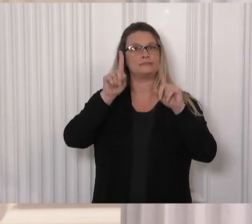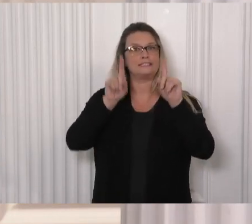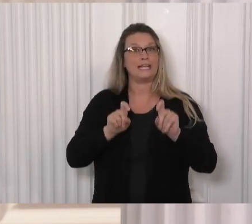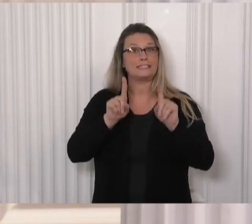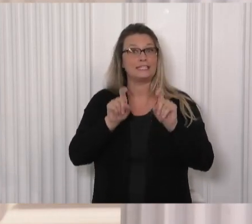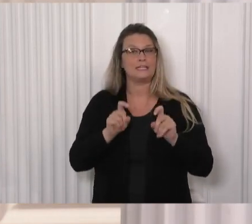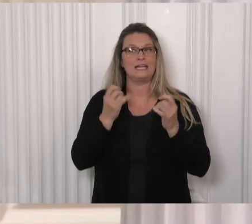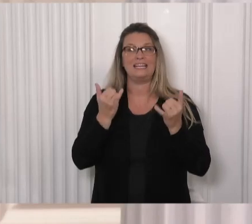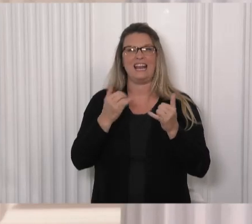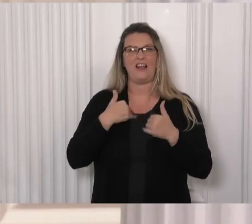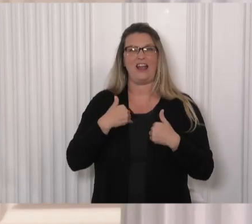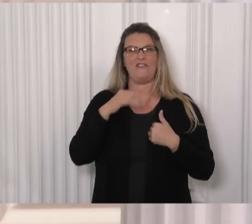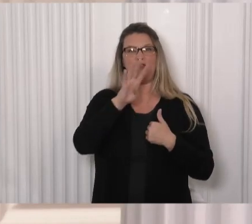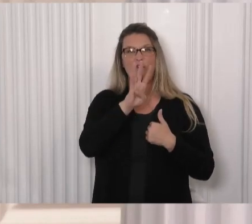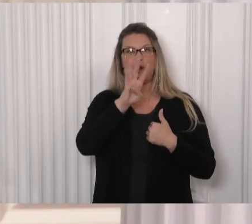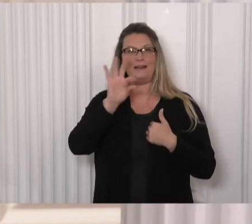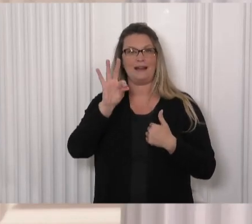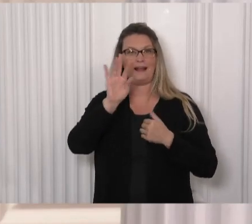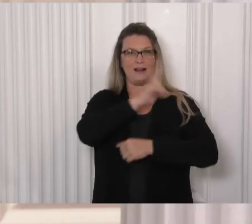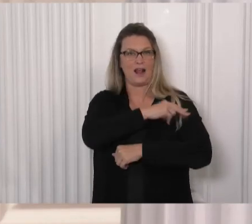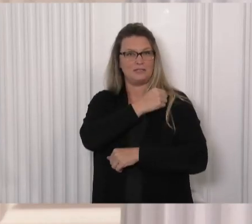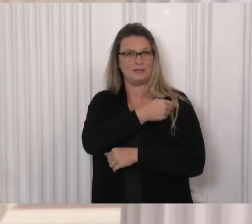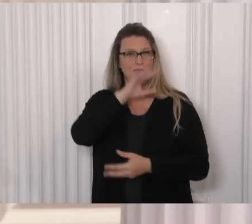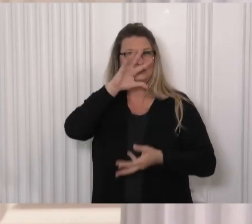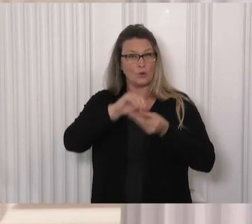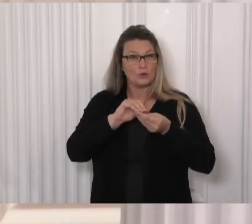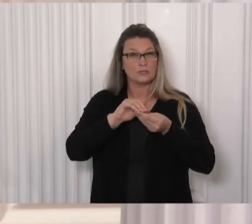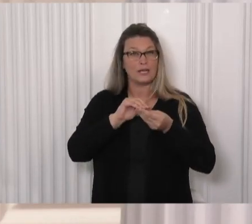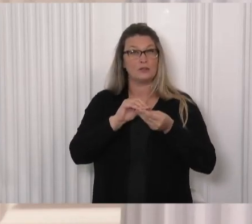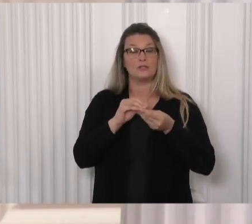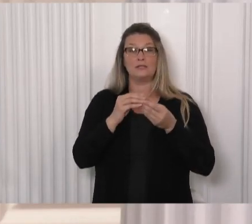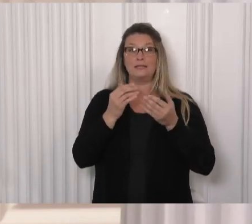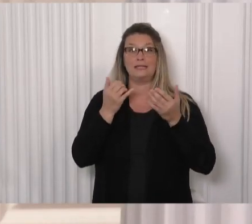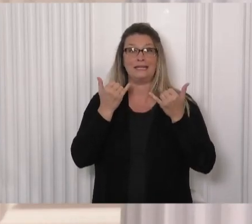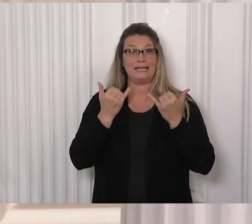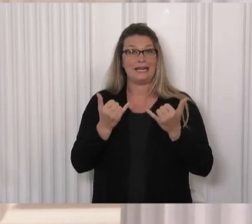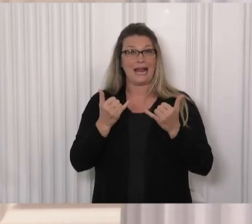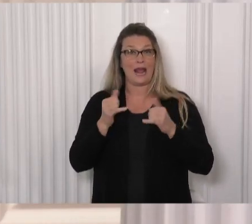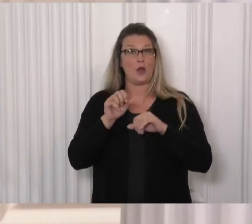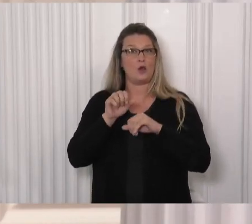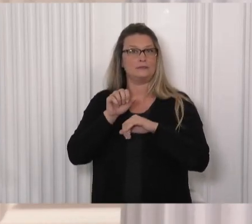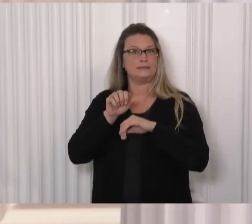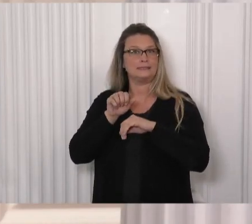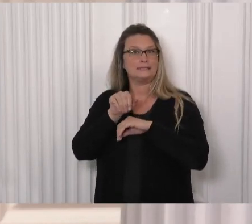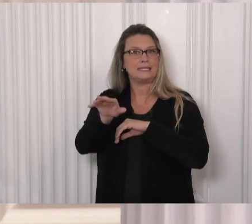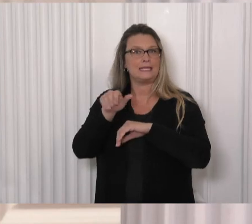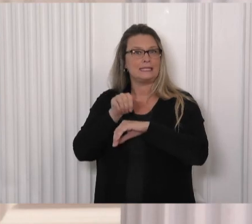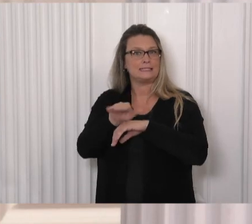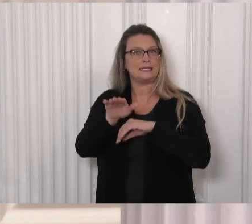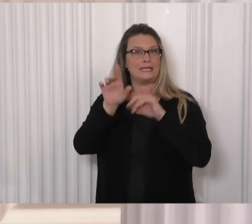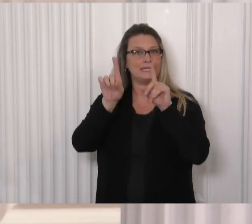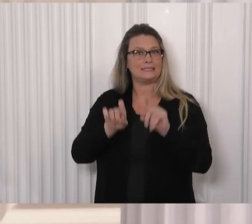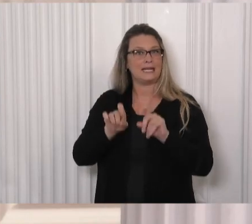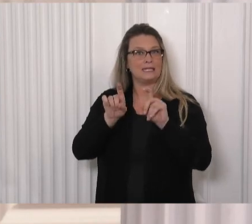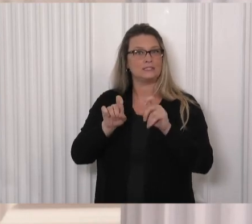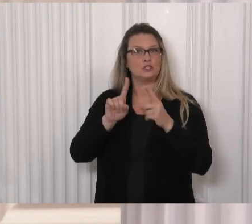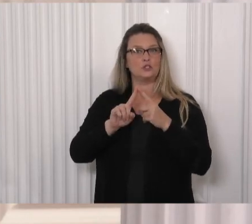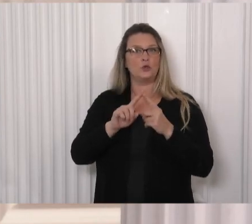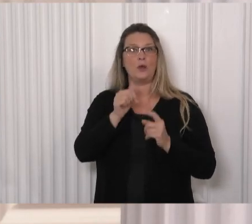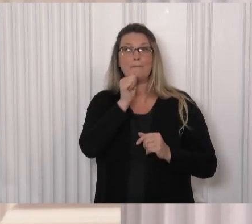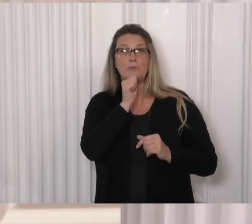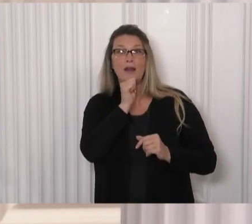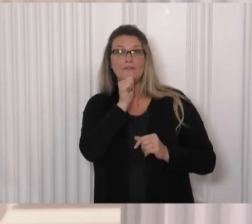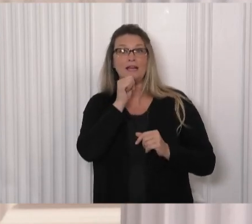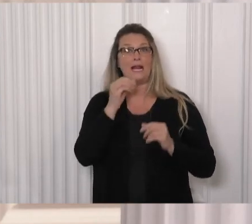have 49 hospitals out there that are now submitting tests to our public and private labs. We